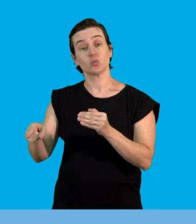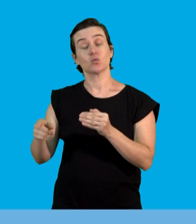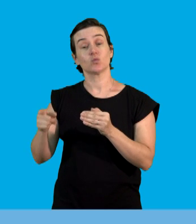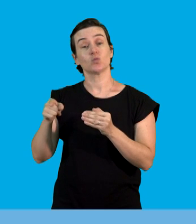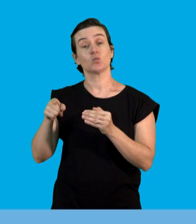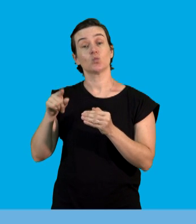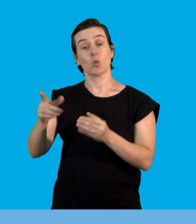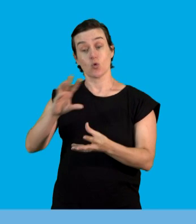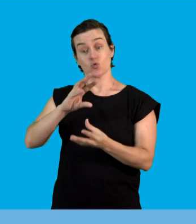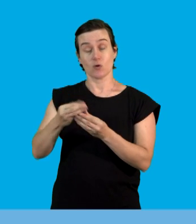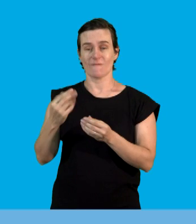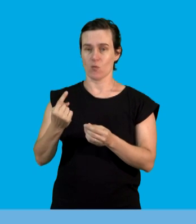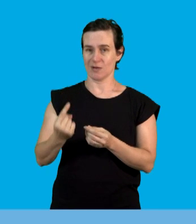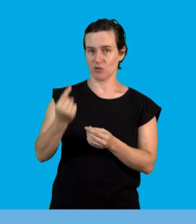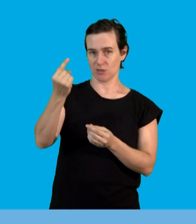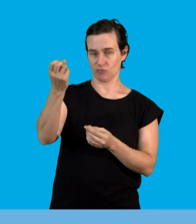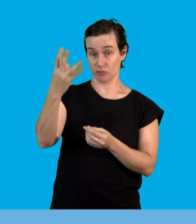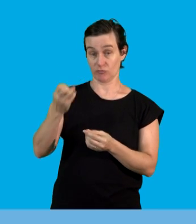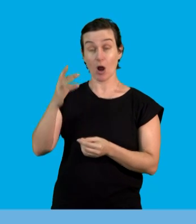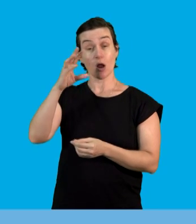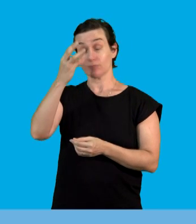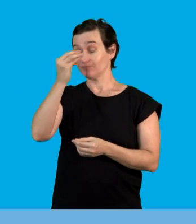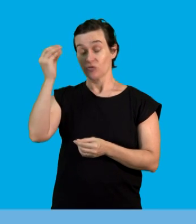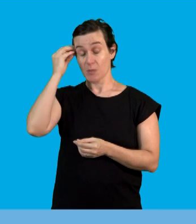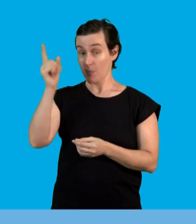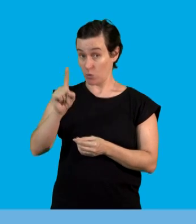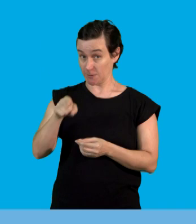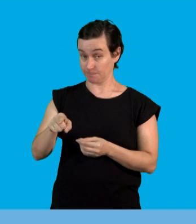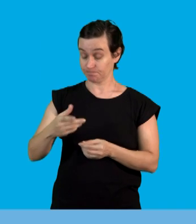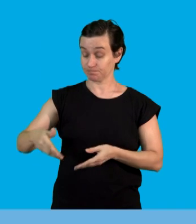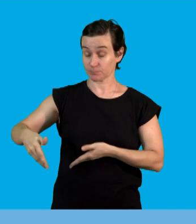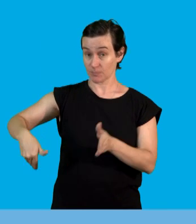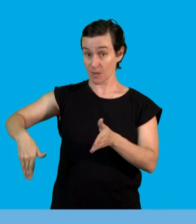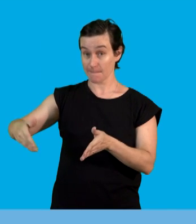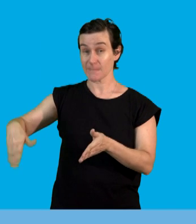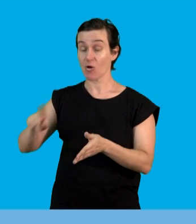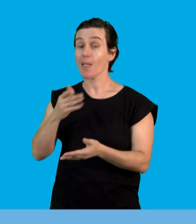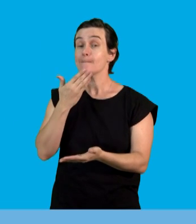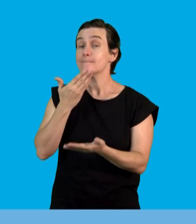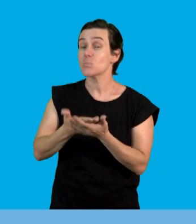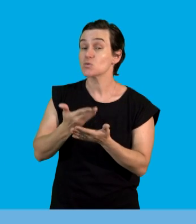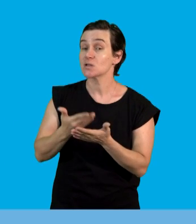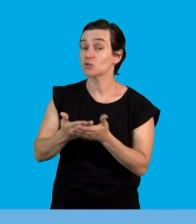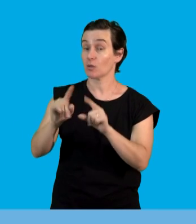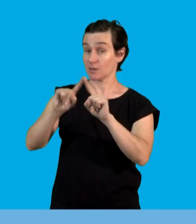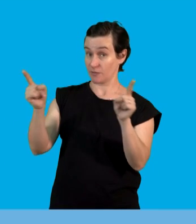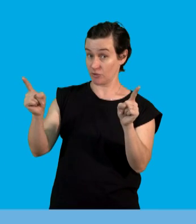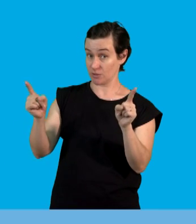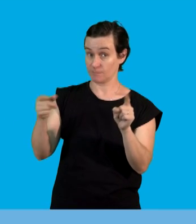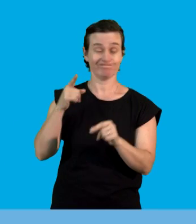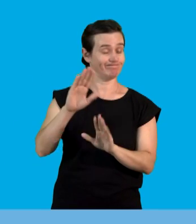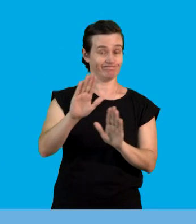of the resistor. We need to remember that in parallel, the potential in